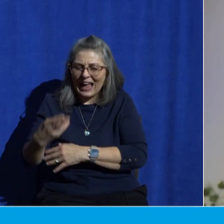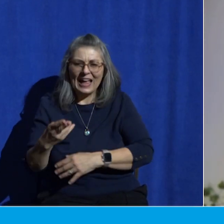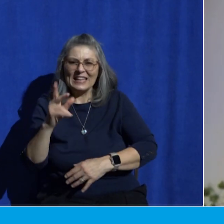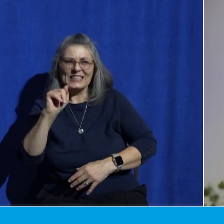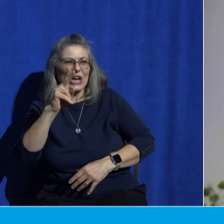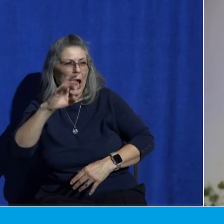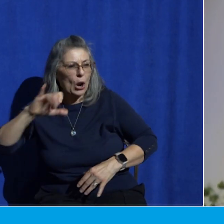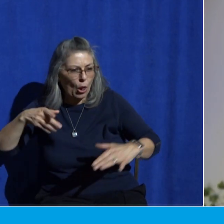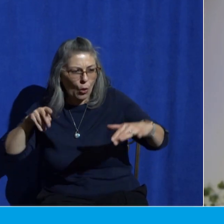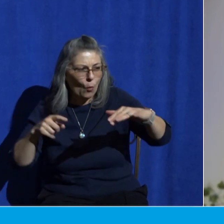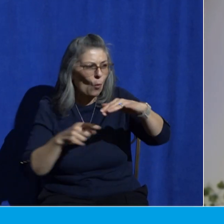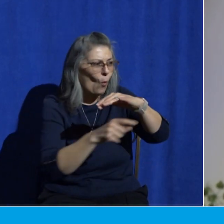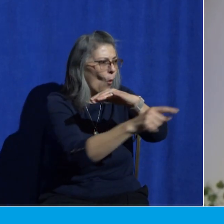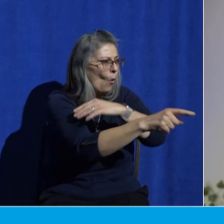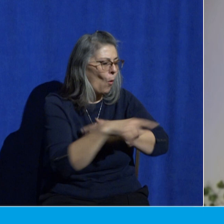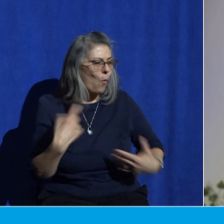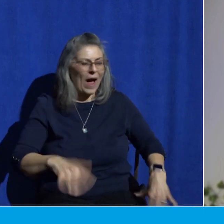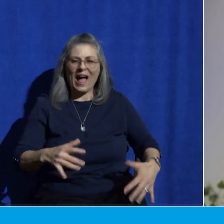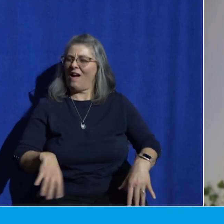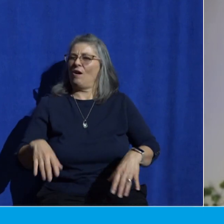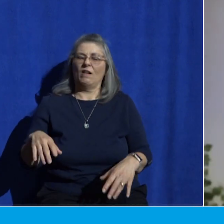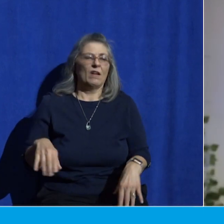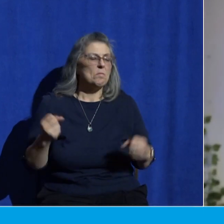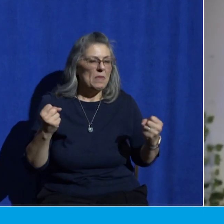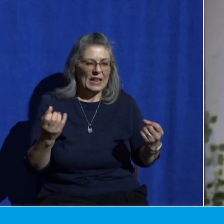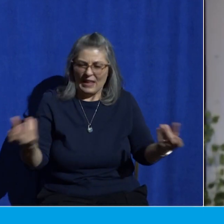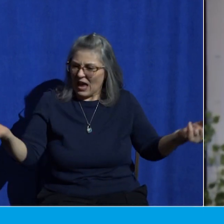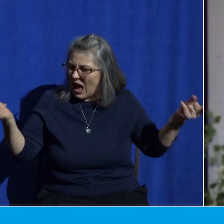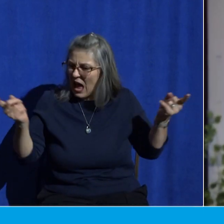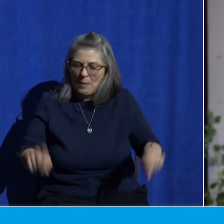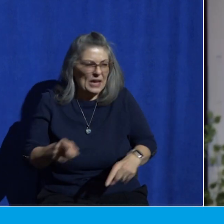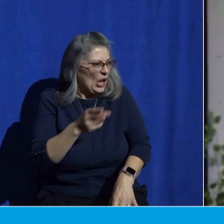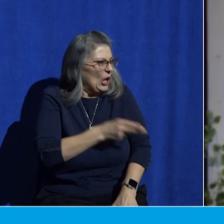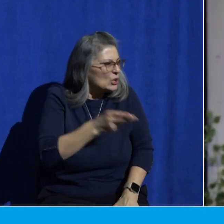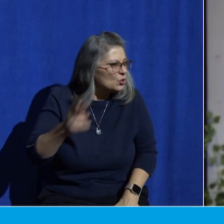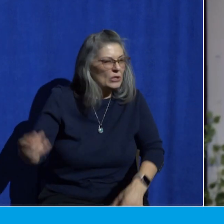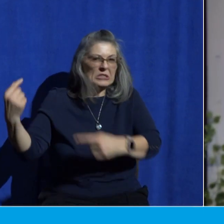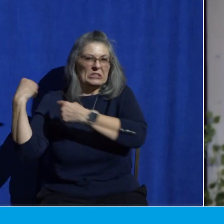read about right here in Chronicles. Like, all of this history.